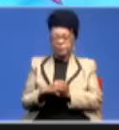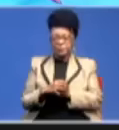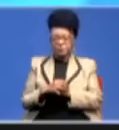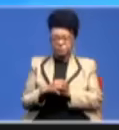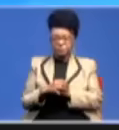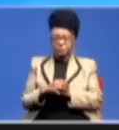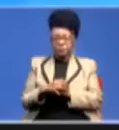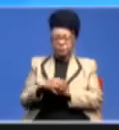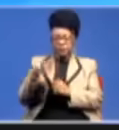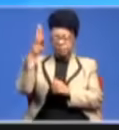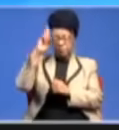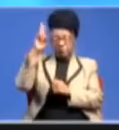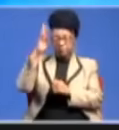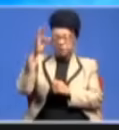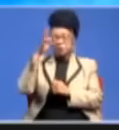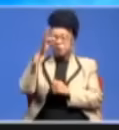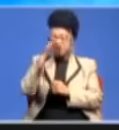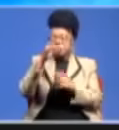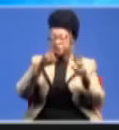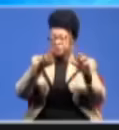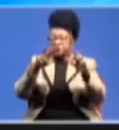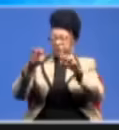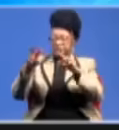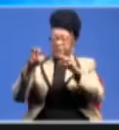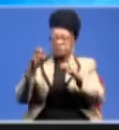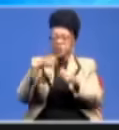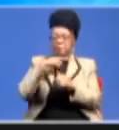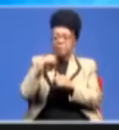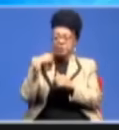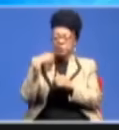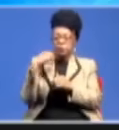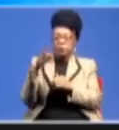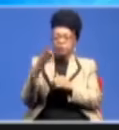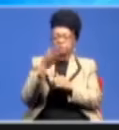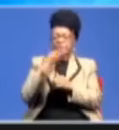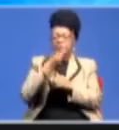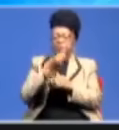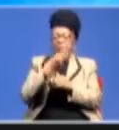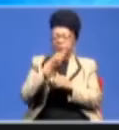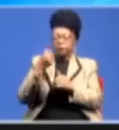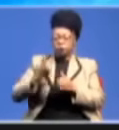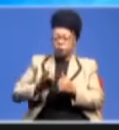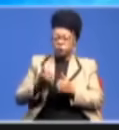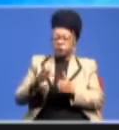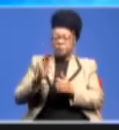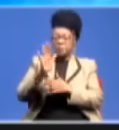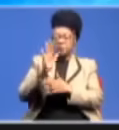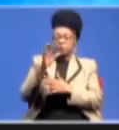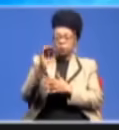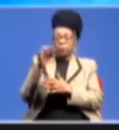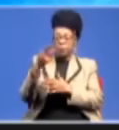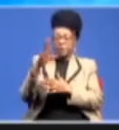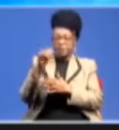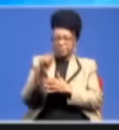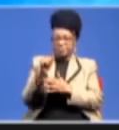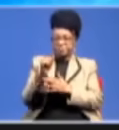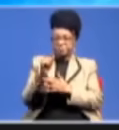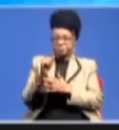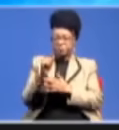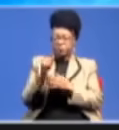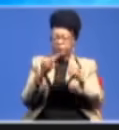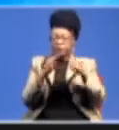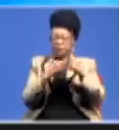Police in Nyeri are investigating the brutal murder of a father and his daughter in Othaya, Nyeri County.